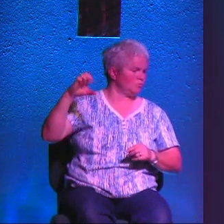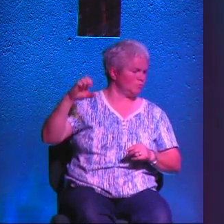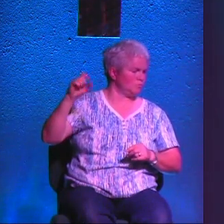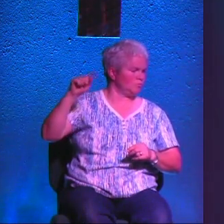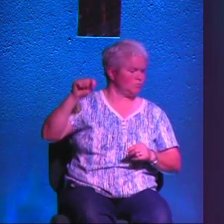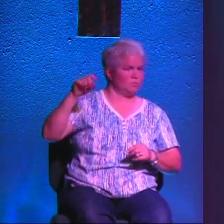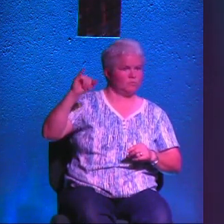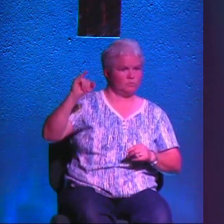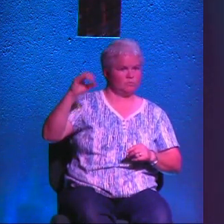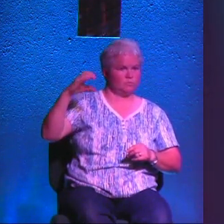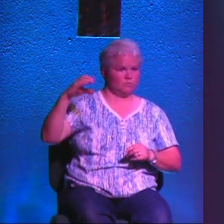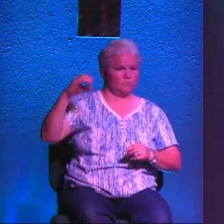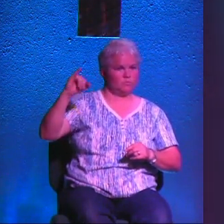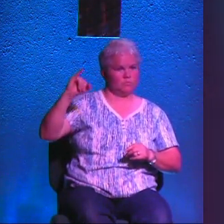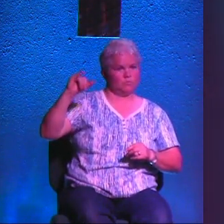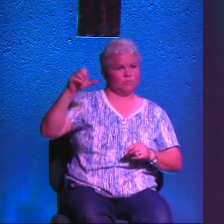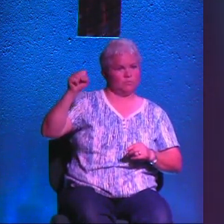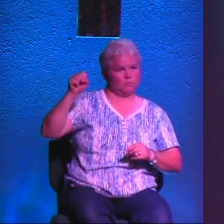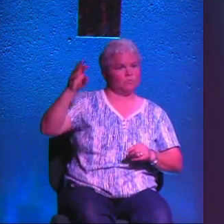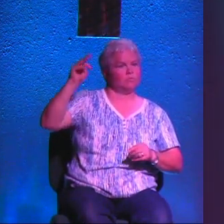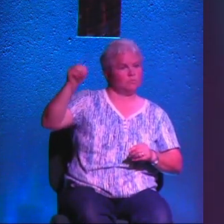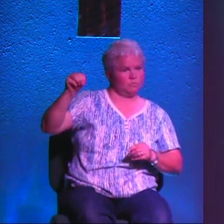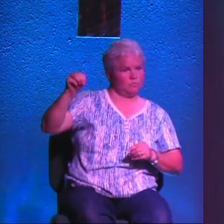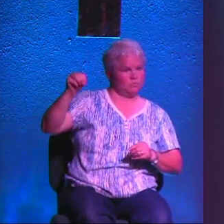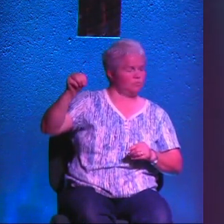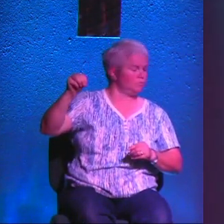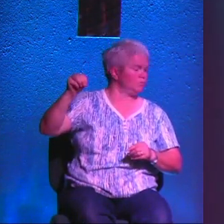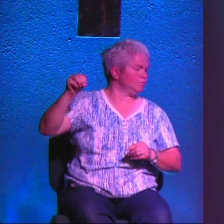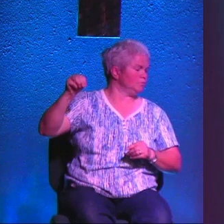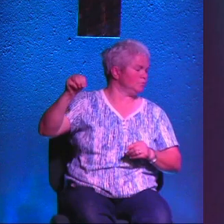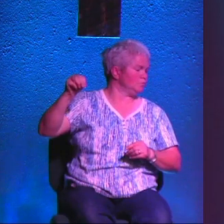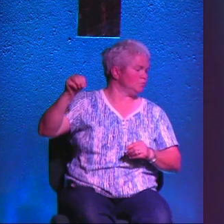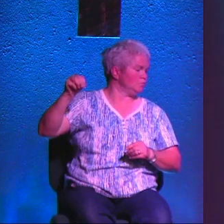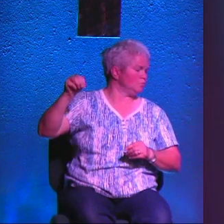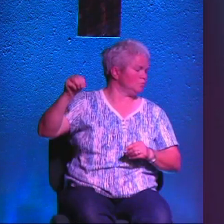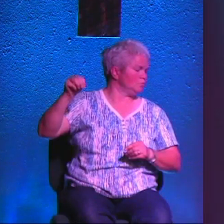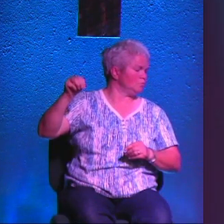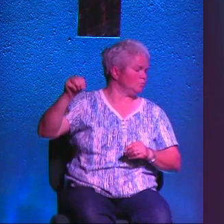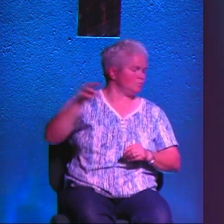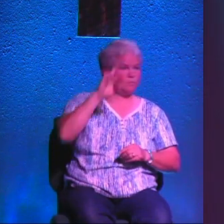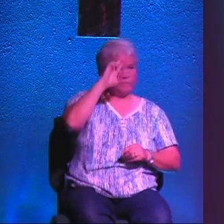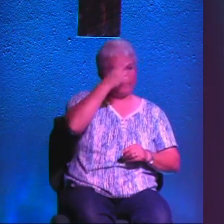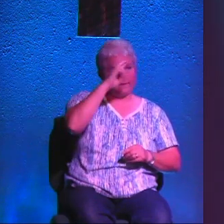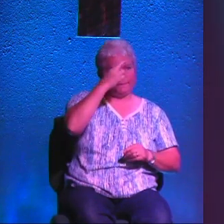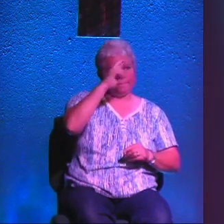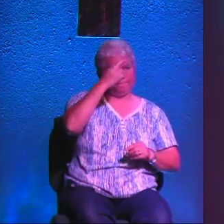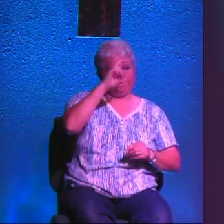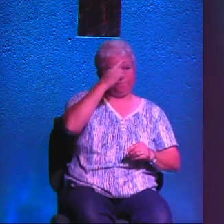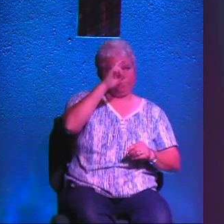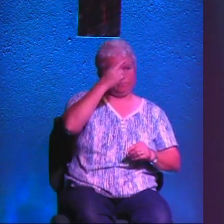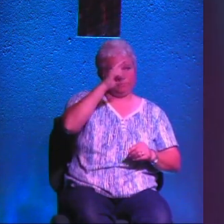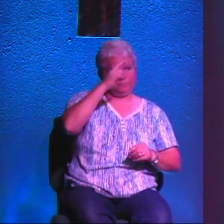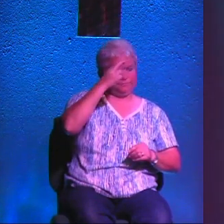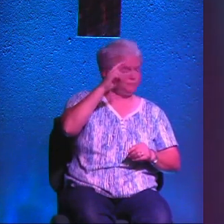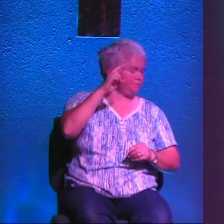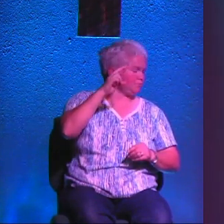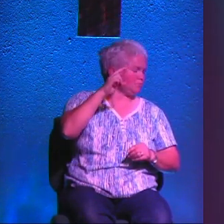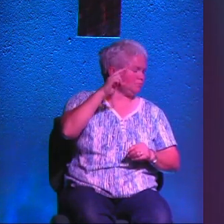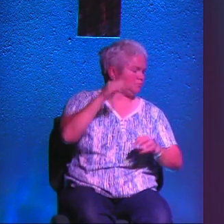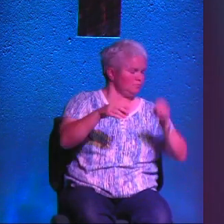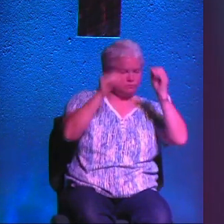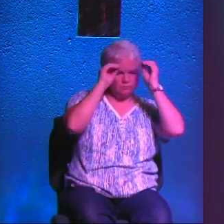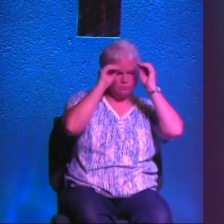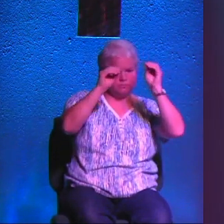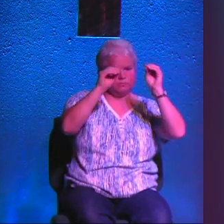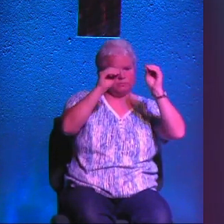It's much, much different than that, and it bases itself in the reasons that we are doing it. See,